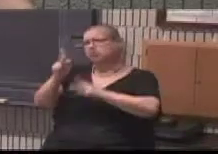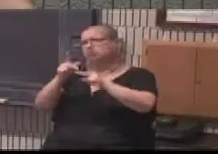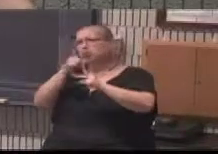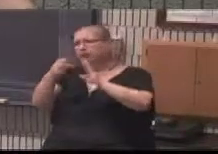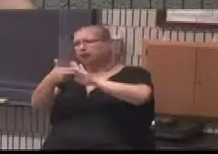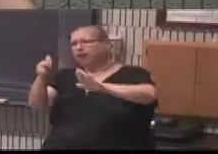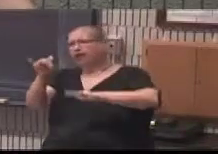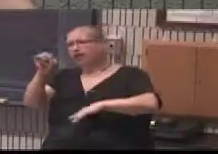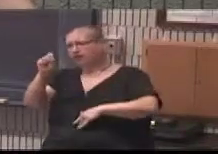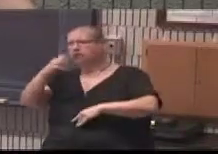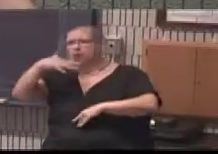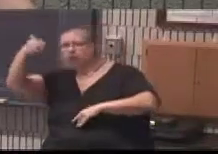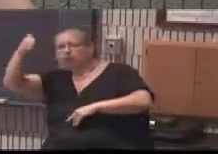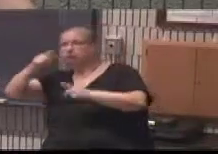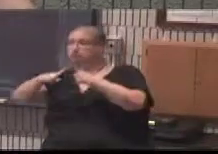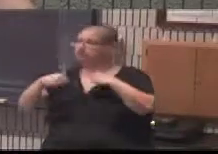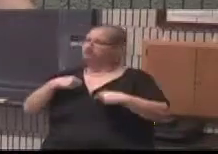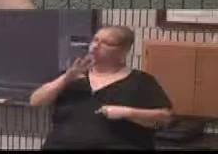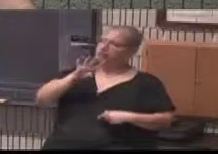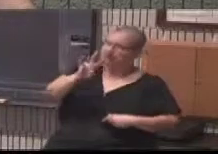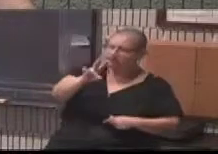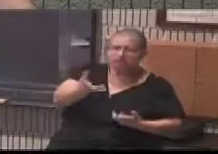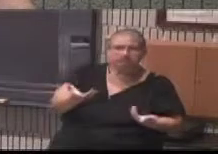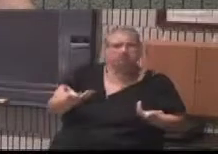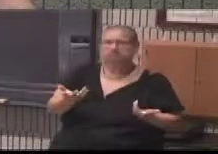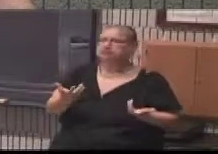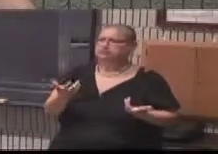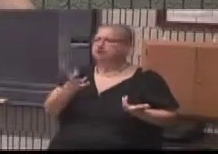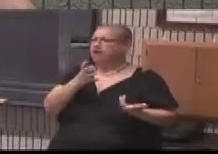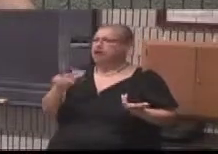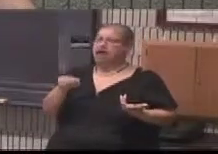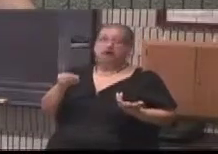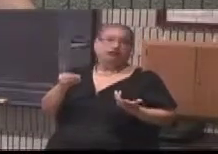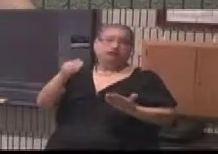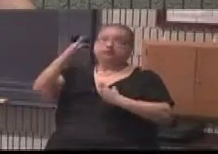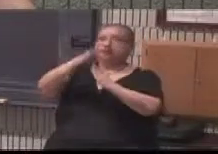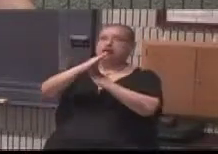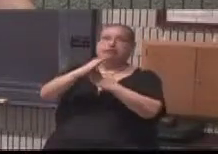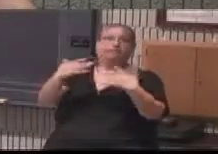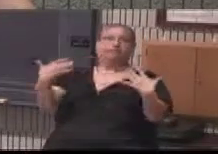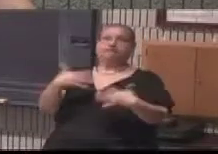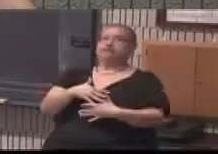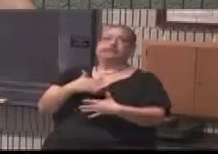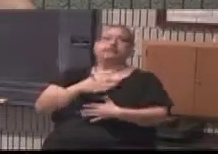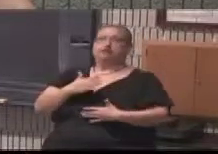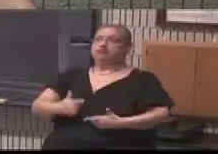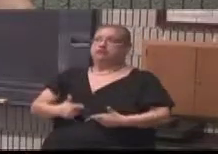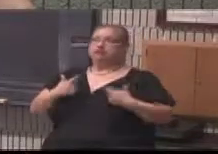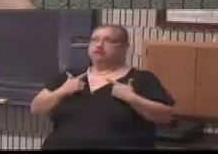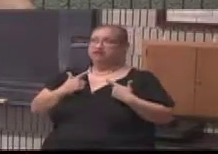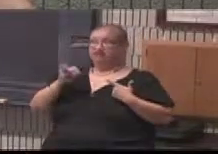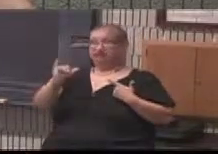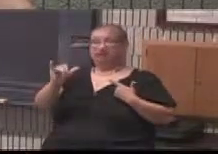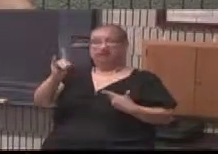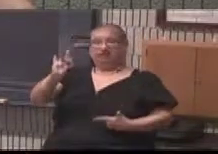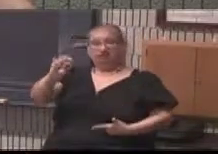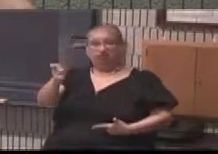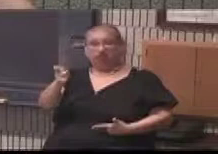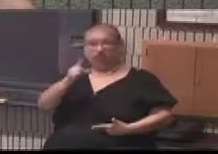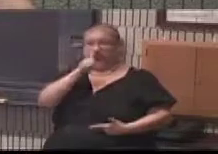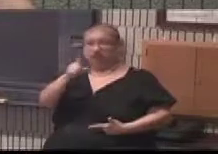ALS. I was dealing with probably one of the worst fears of my life, a diagnosis that was